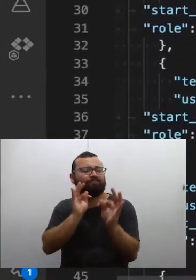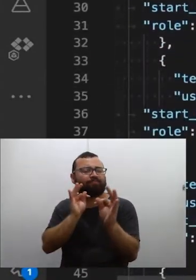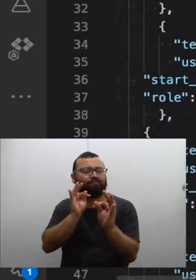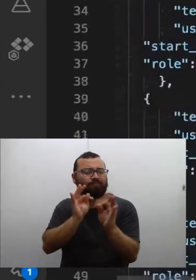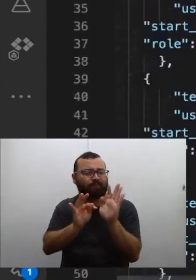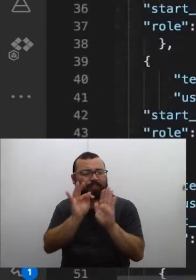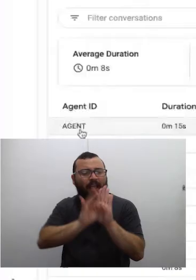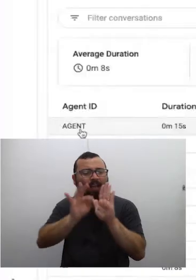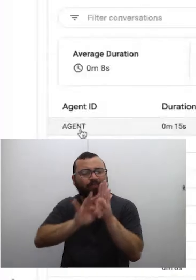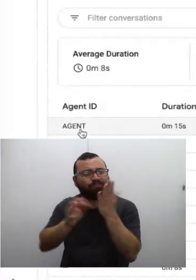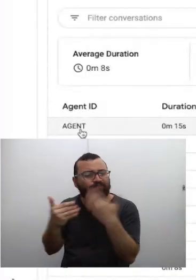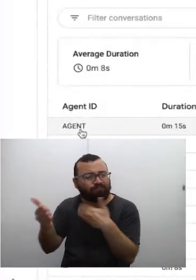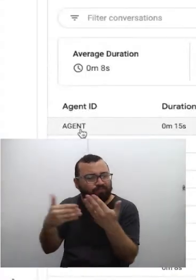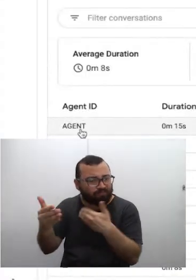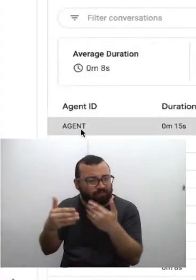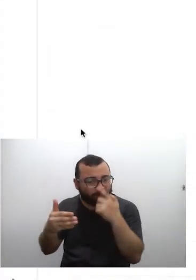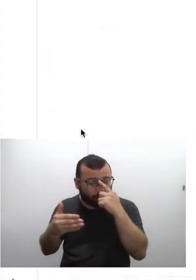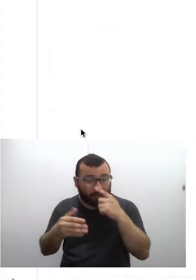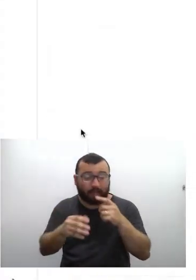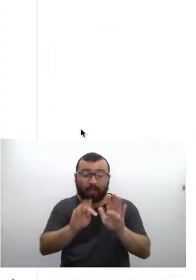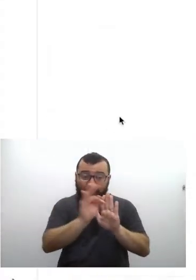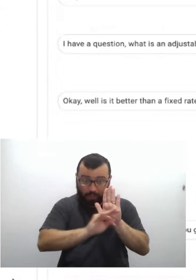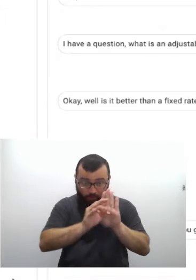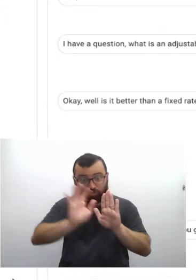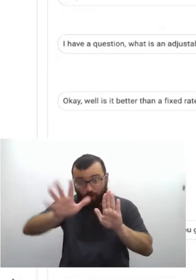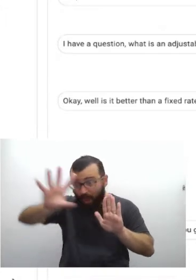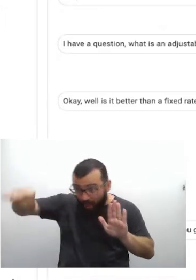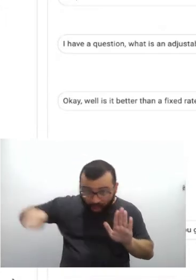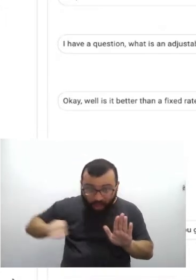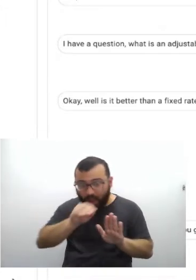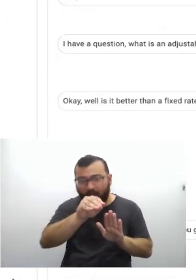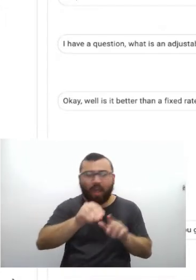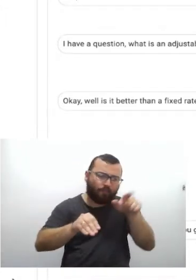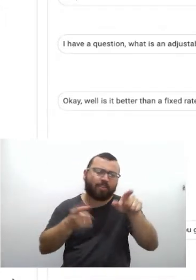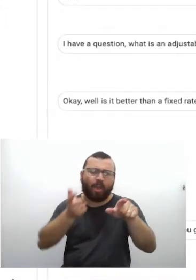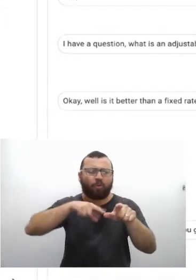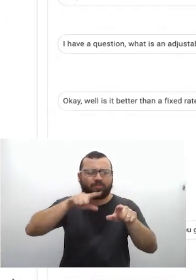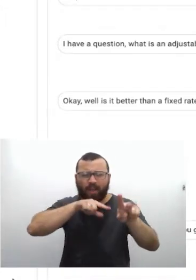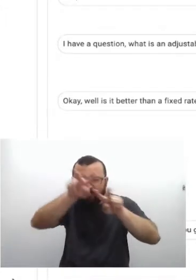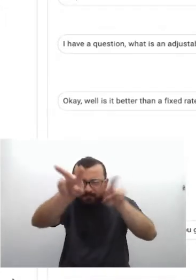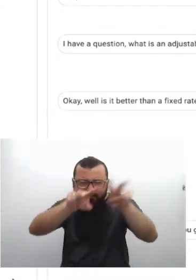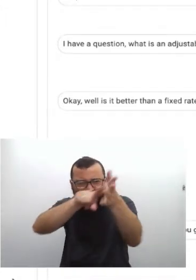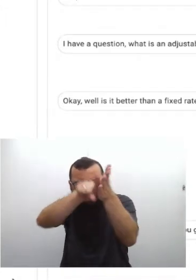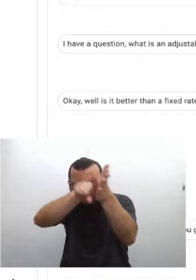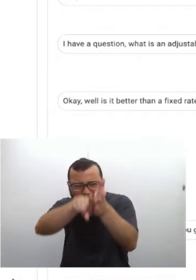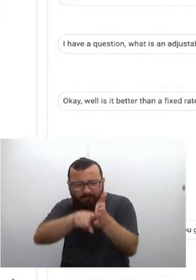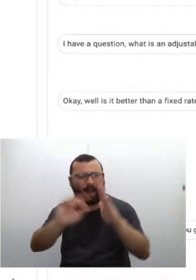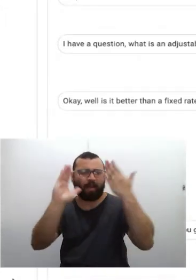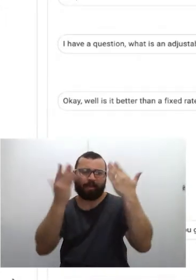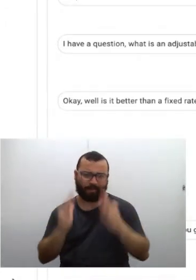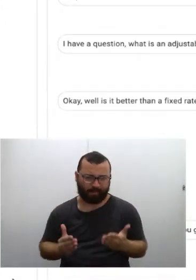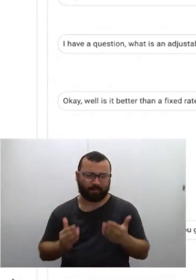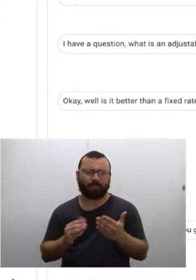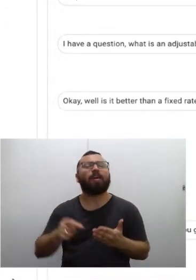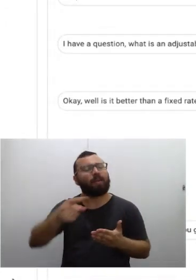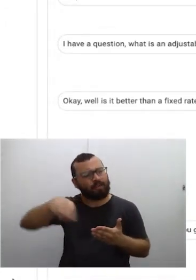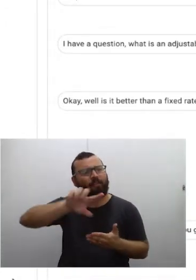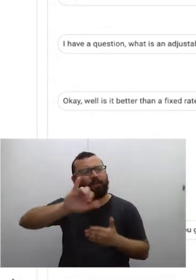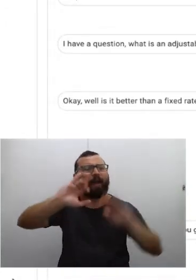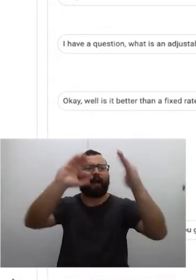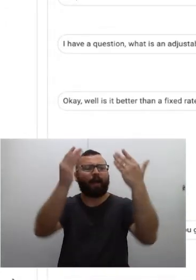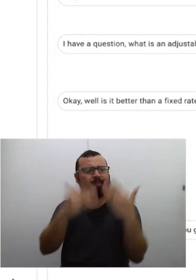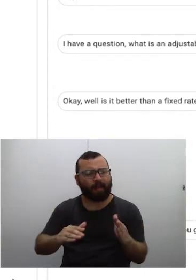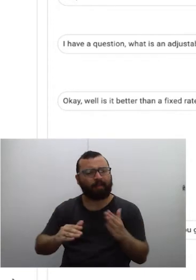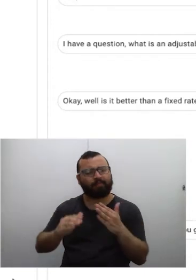ID, and the role. Once the conversation is imported, you can dive into the conversation and press the Analyze button. This will analyze your